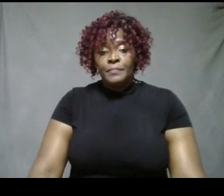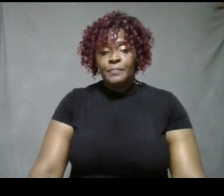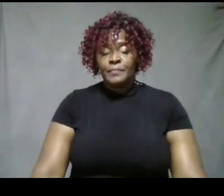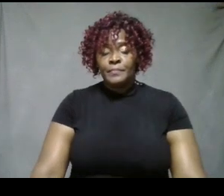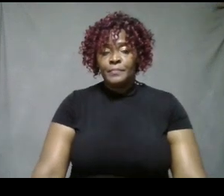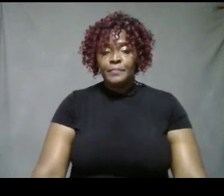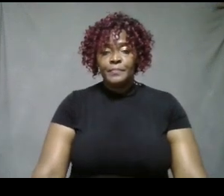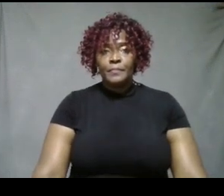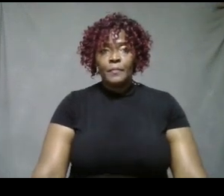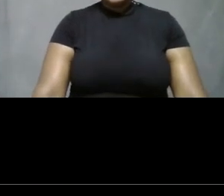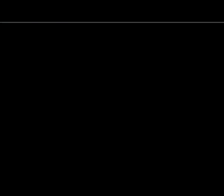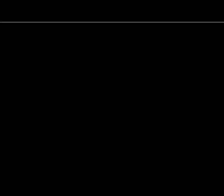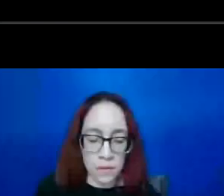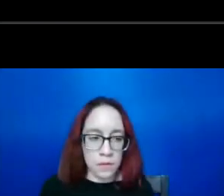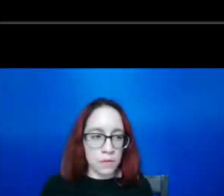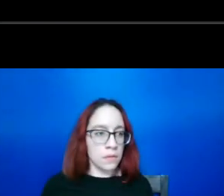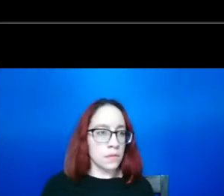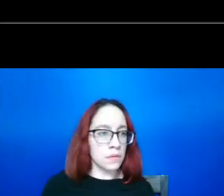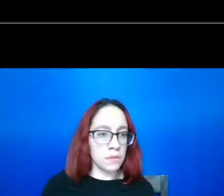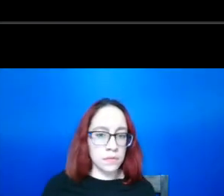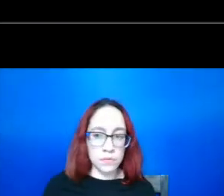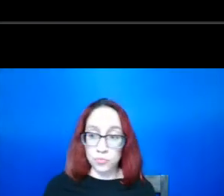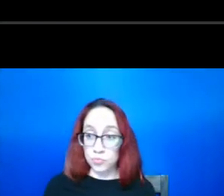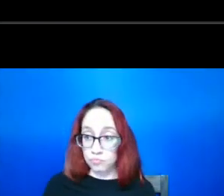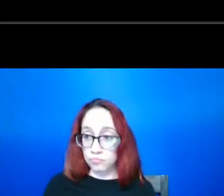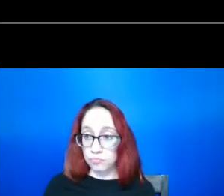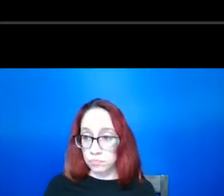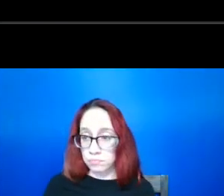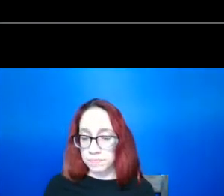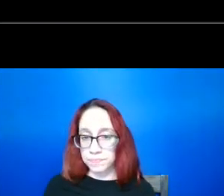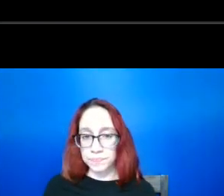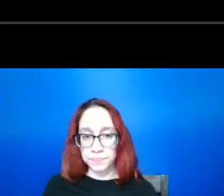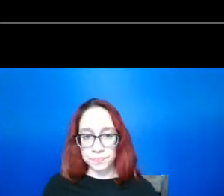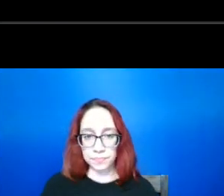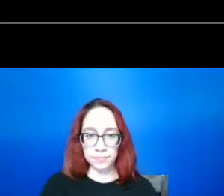So you don't mind waiting? Correct. Okay.